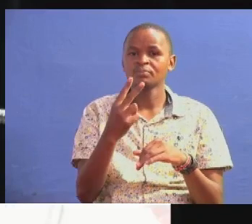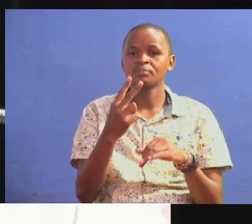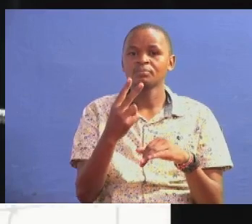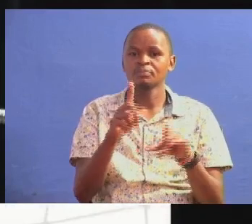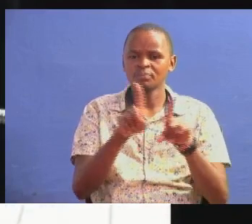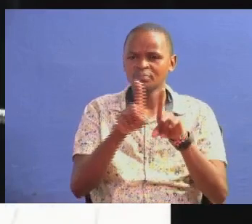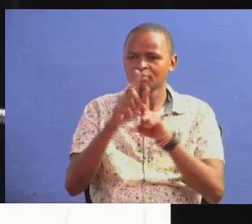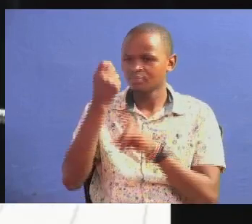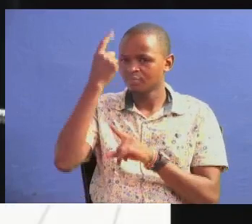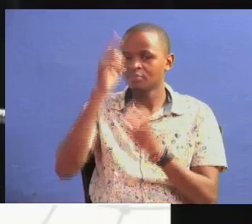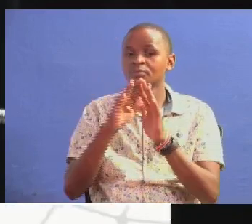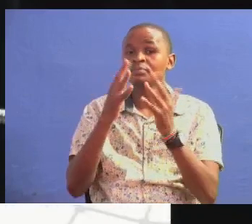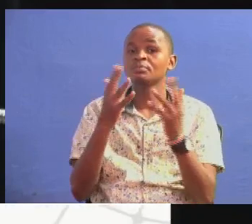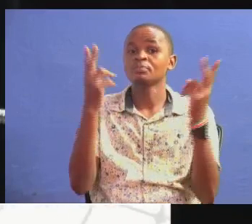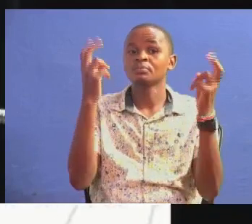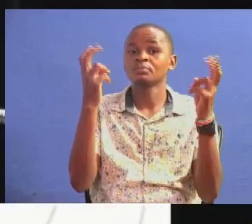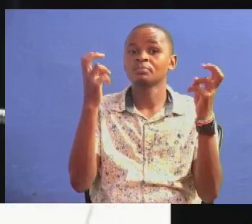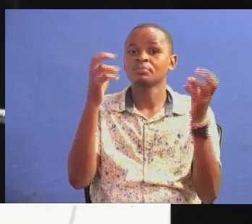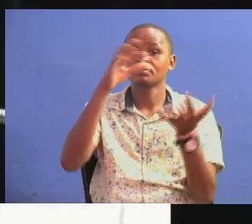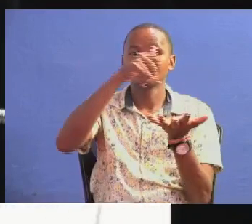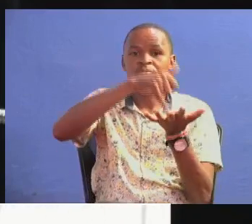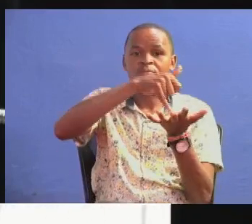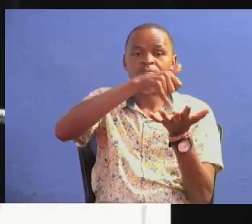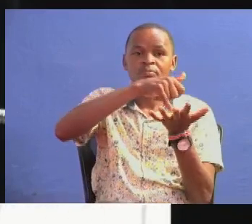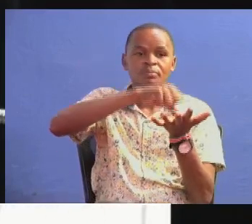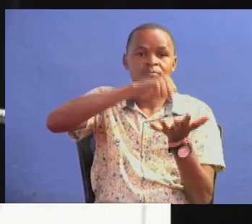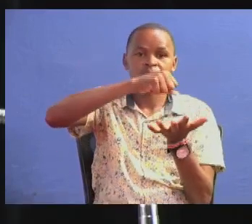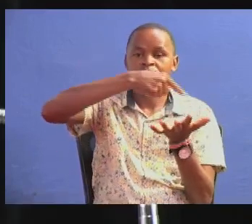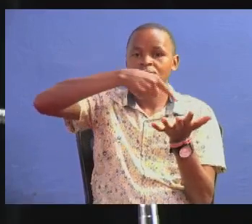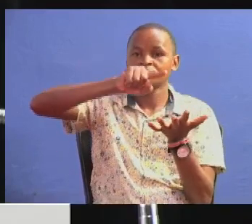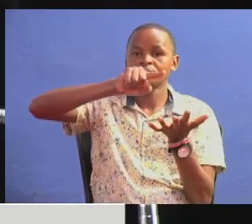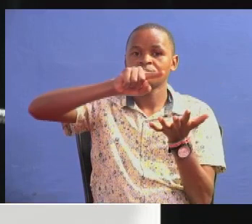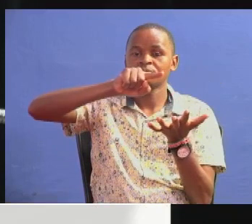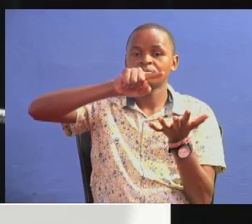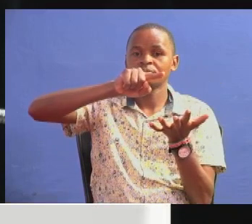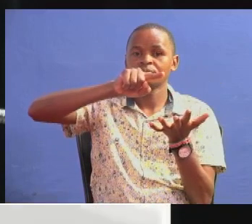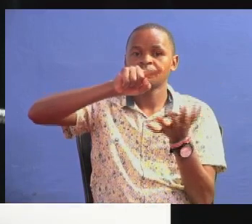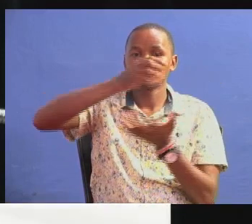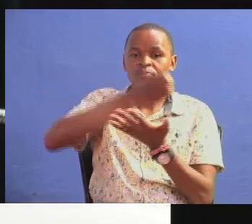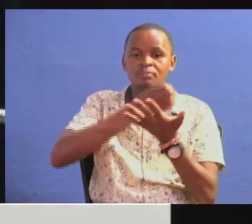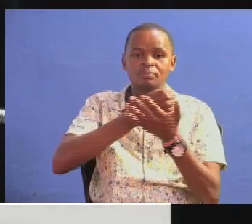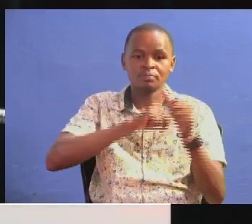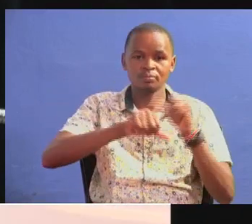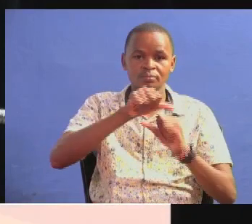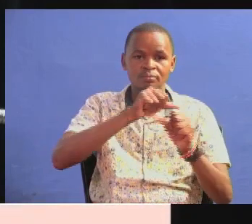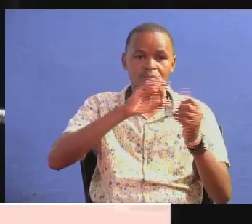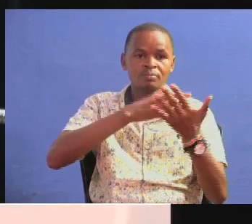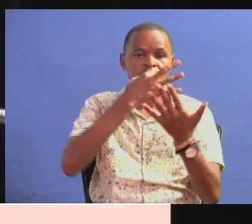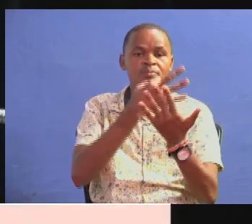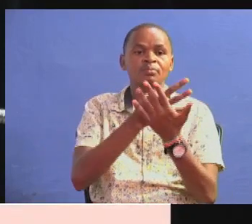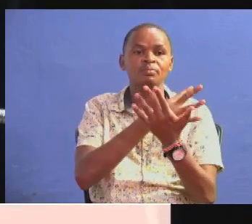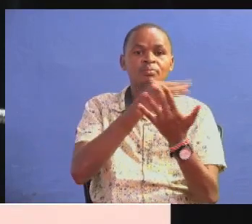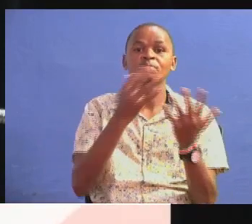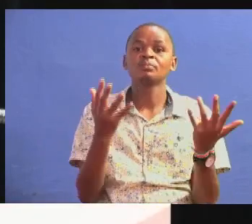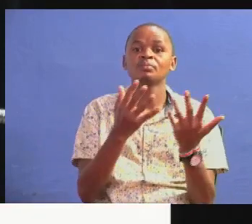and to understand how issues are interconnected. The budget approval, the economic activity, the financing,